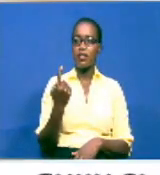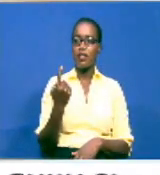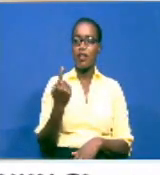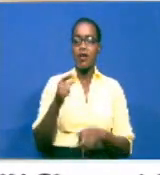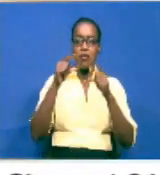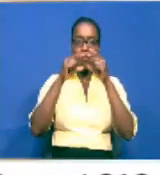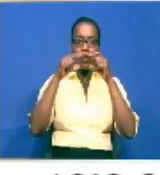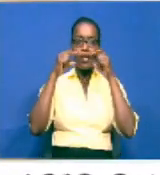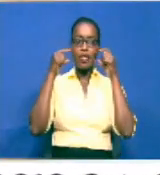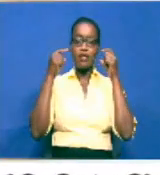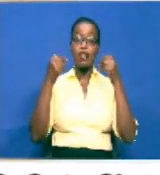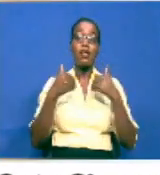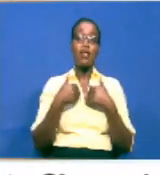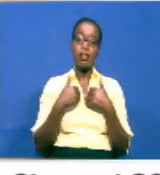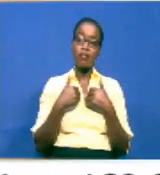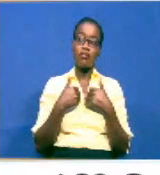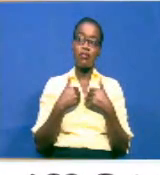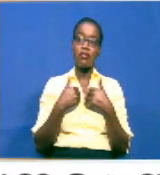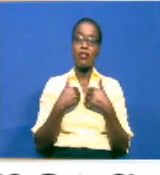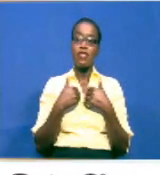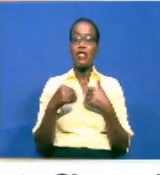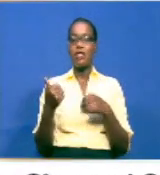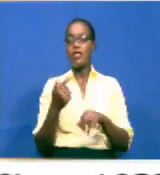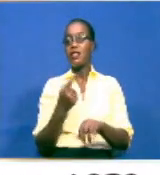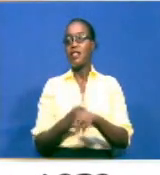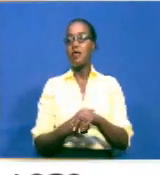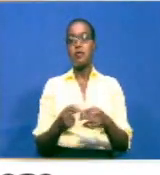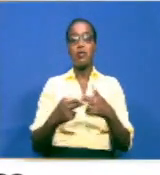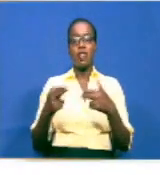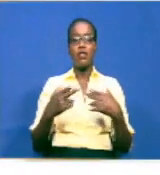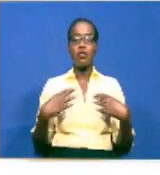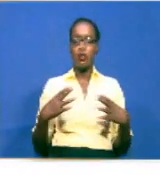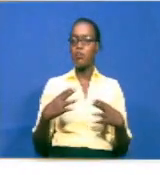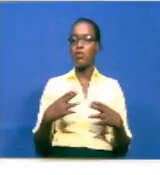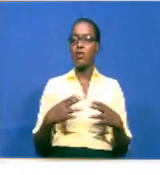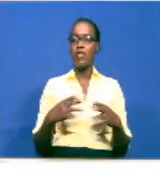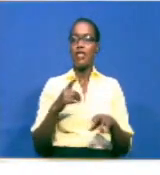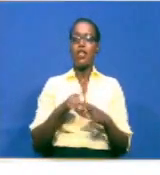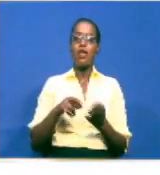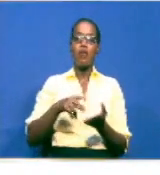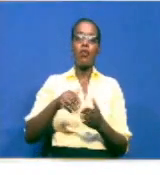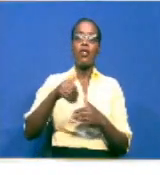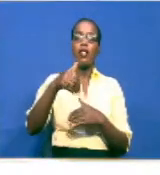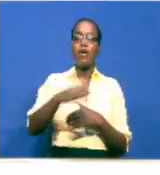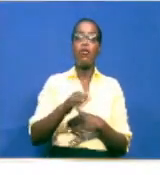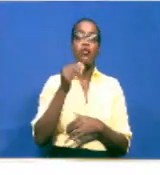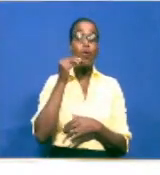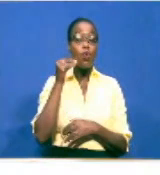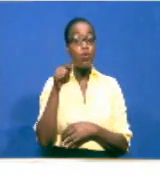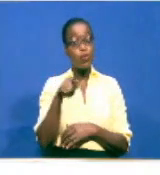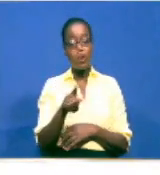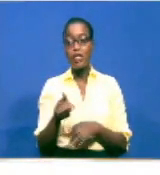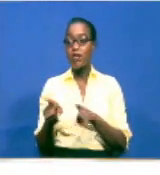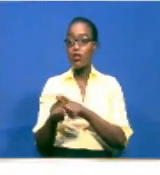masks whenever we are in touch with people, when we are walking out of our homes, and even when we